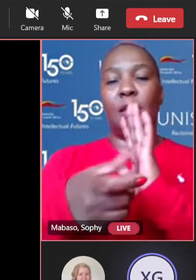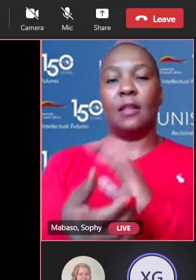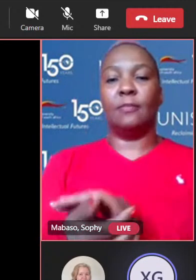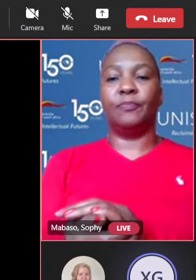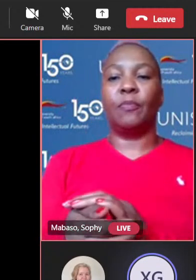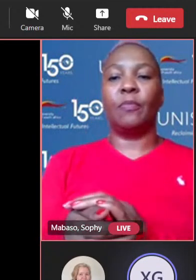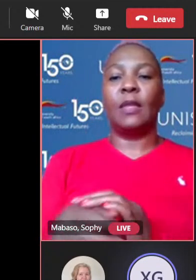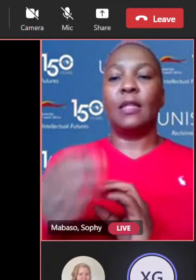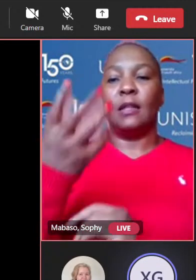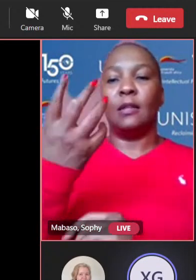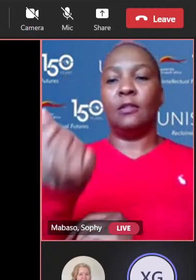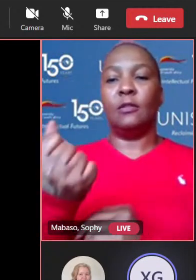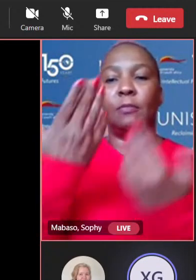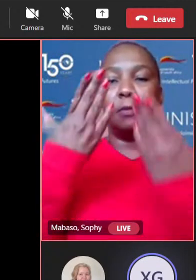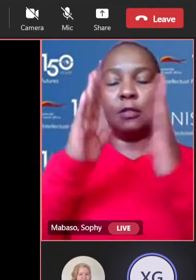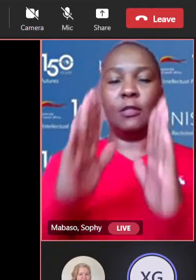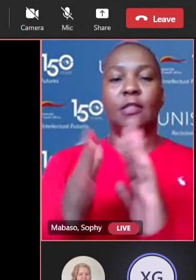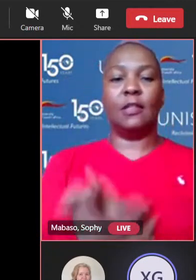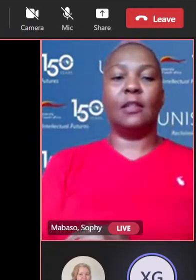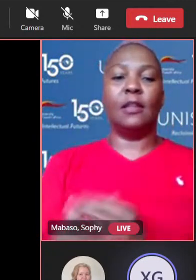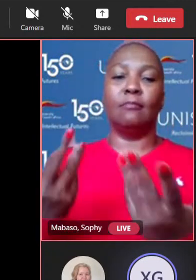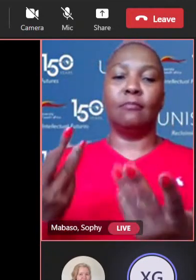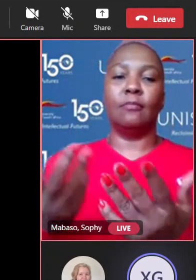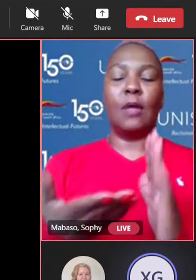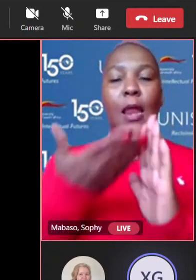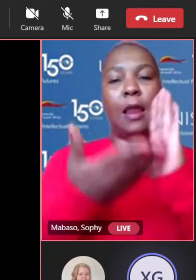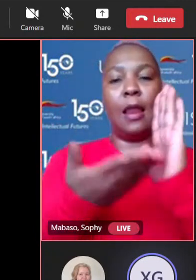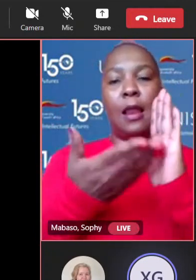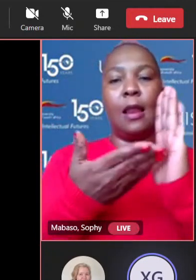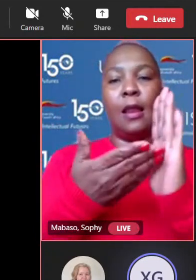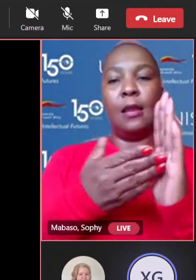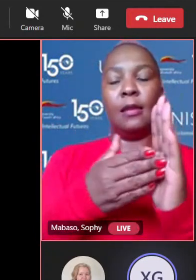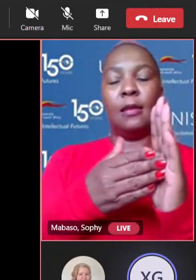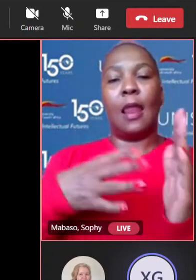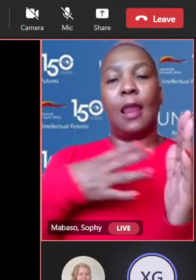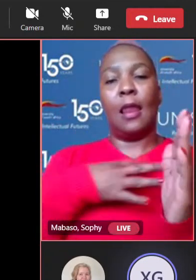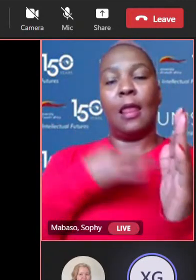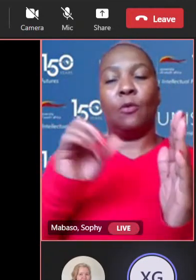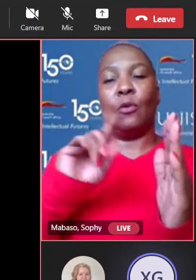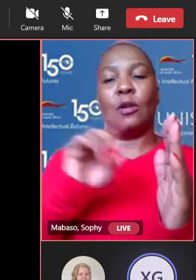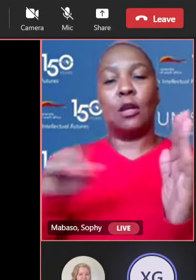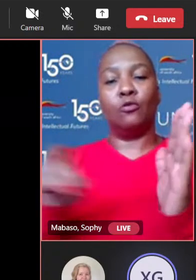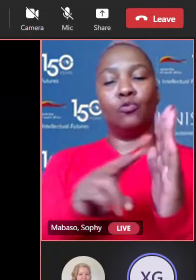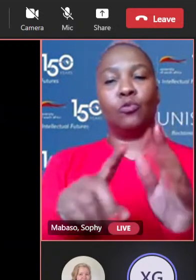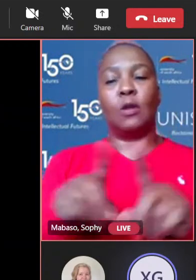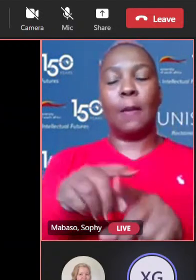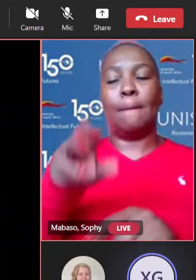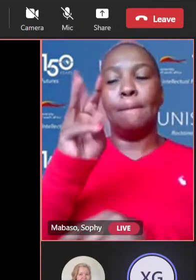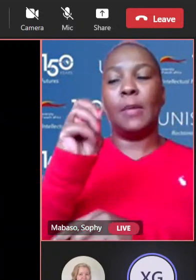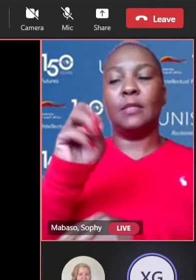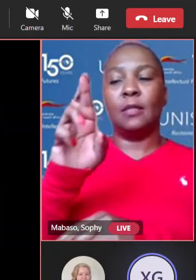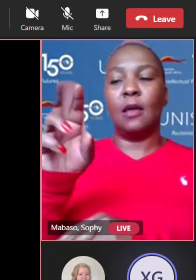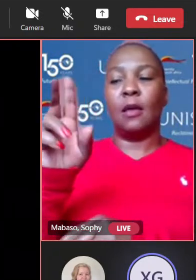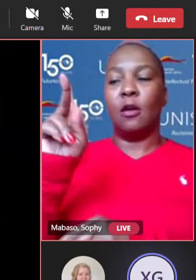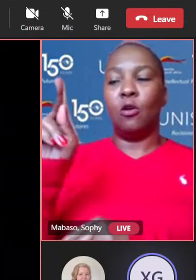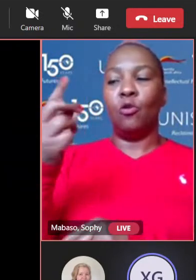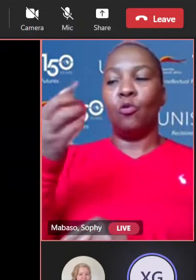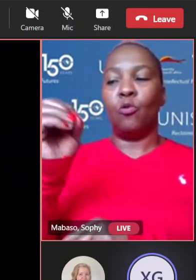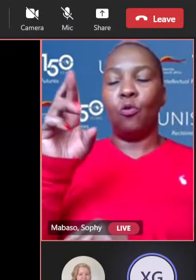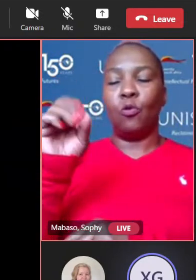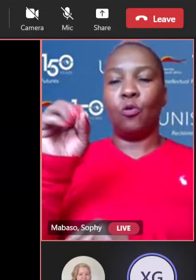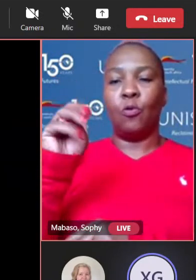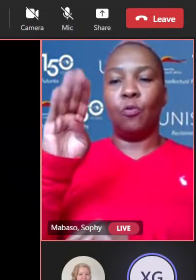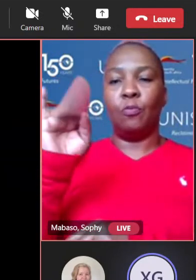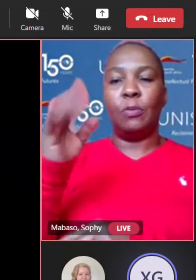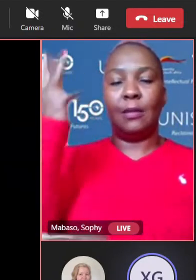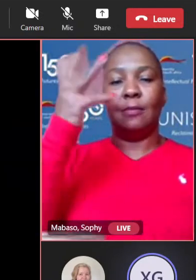has. So here I liked what I saw when Mr. Khorombi was presenting, and I have stolen this from